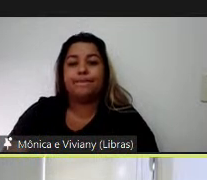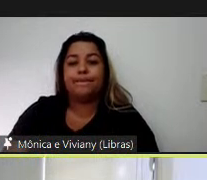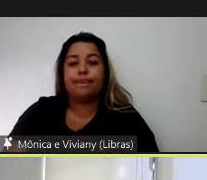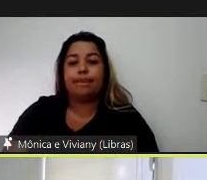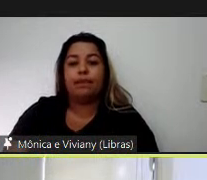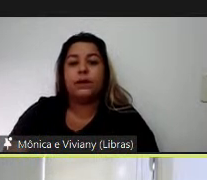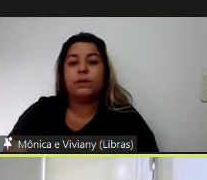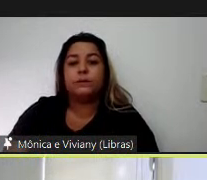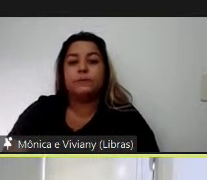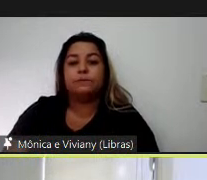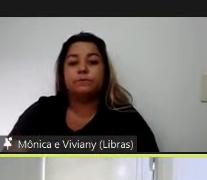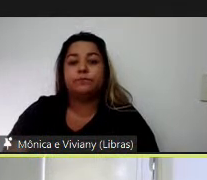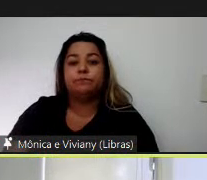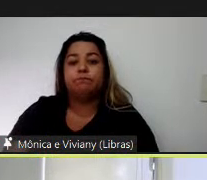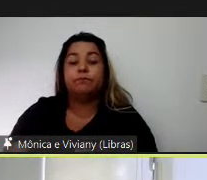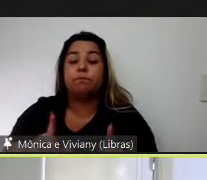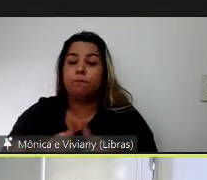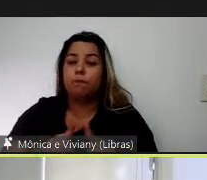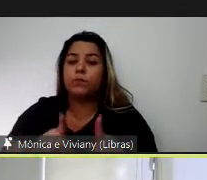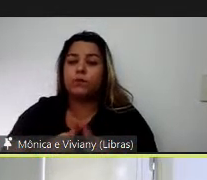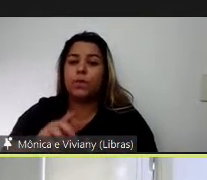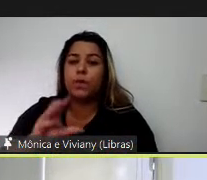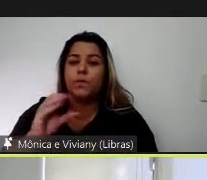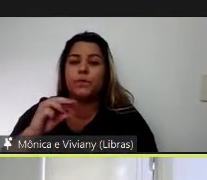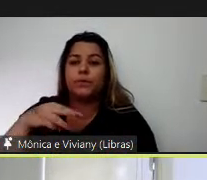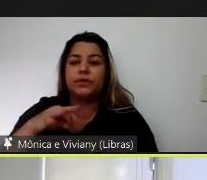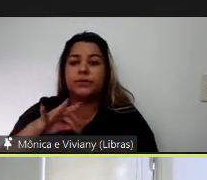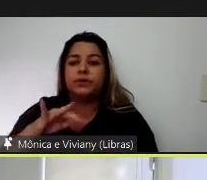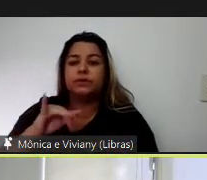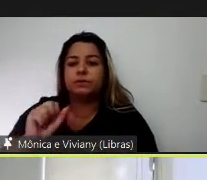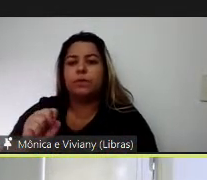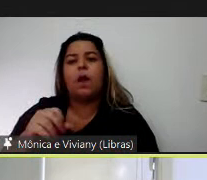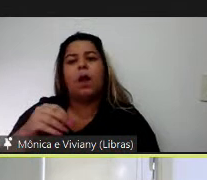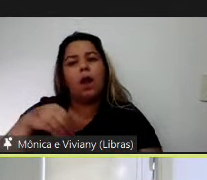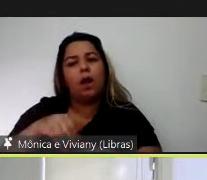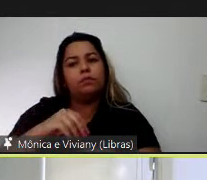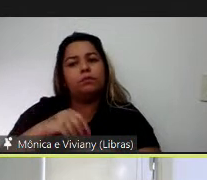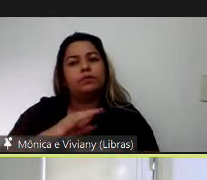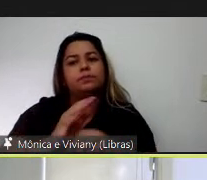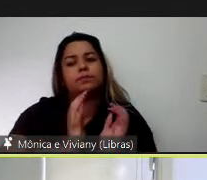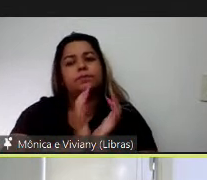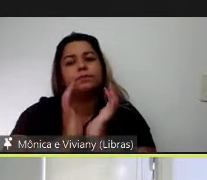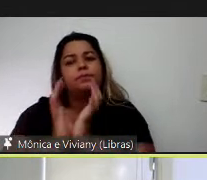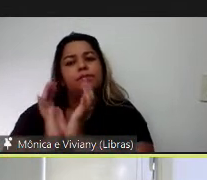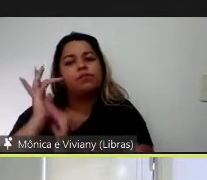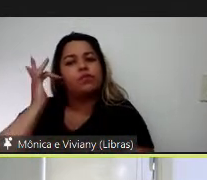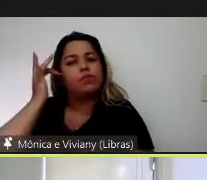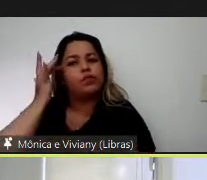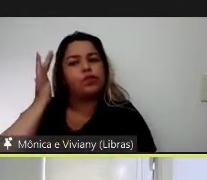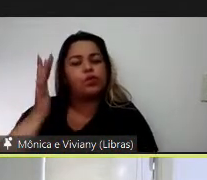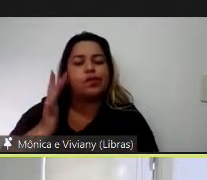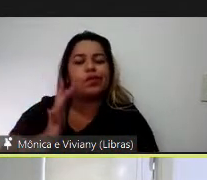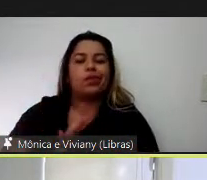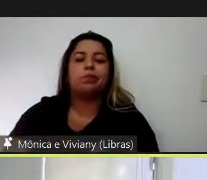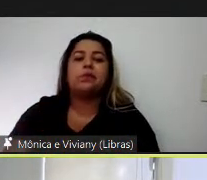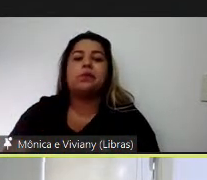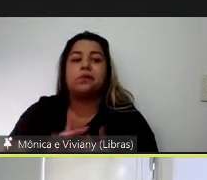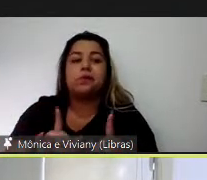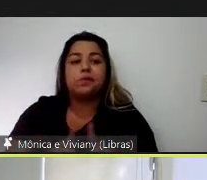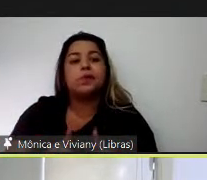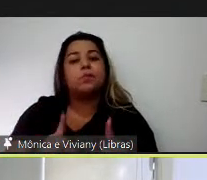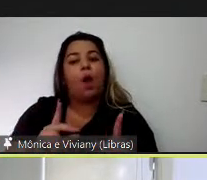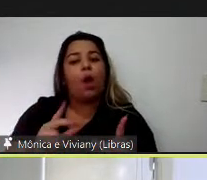In this slide, we can see the competences. They are distributed between the departments to